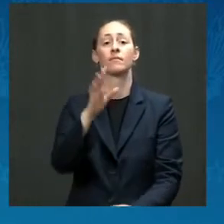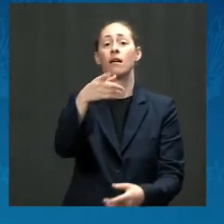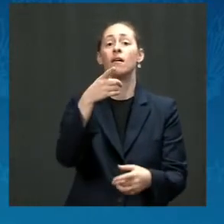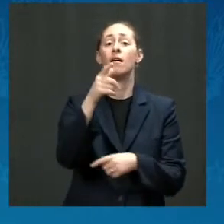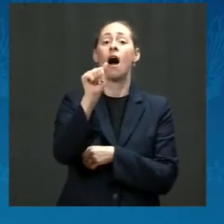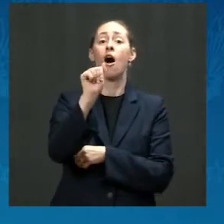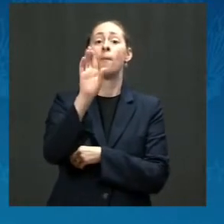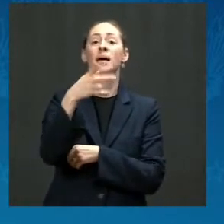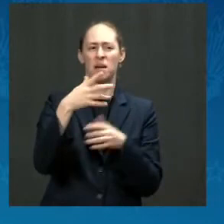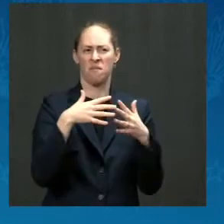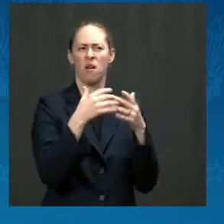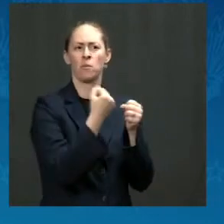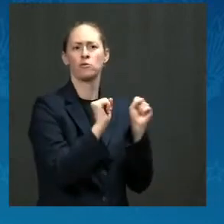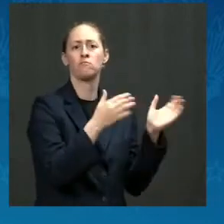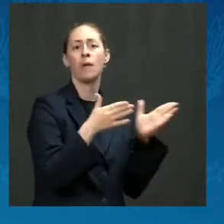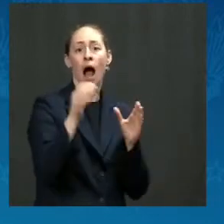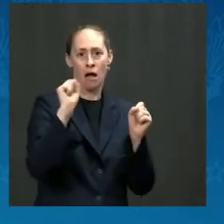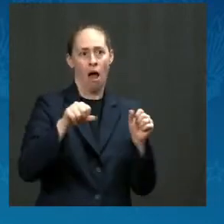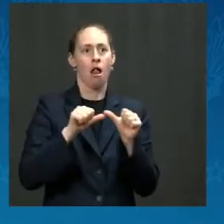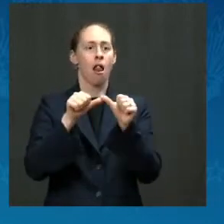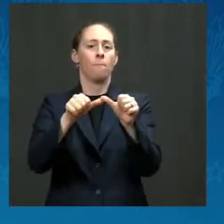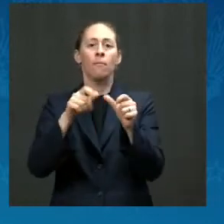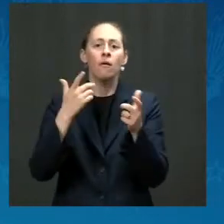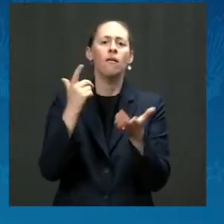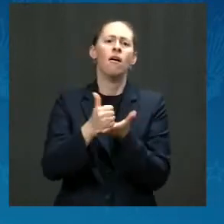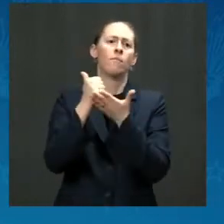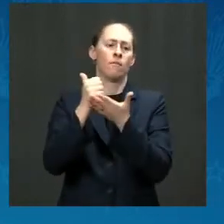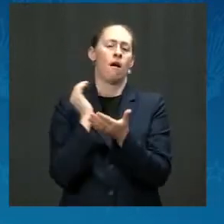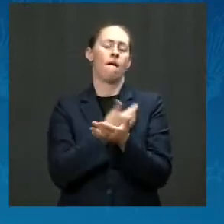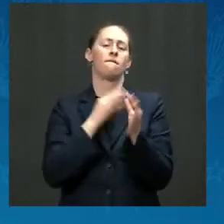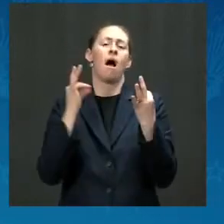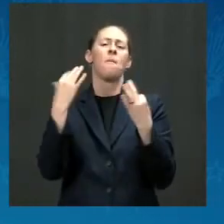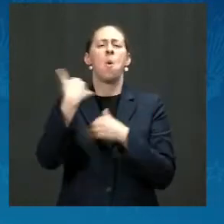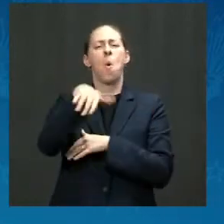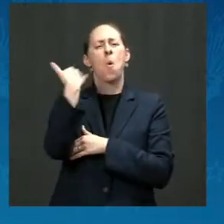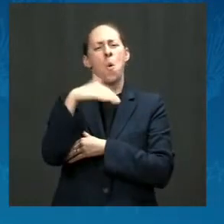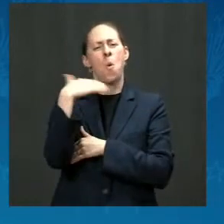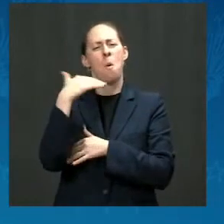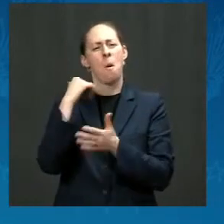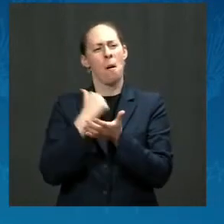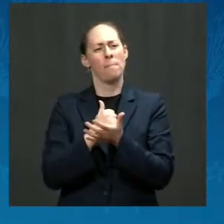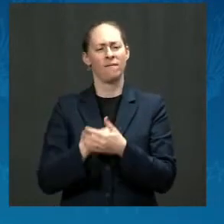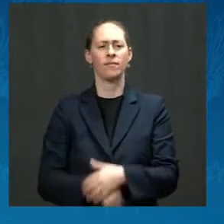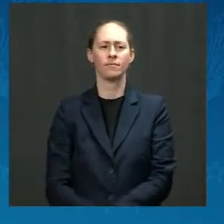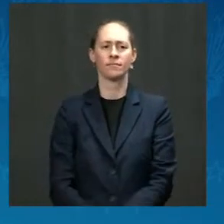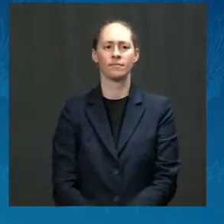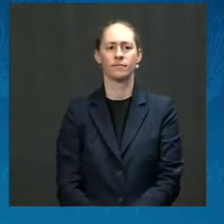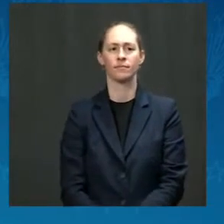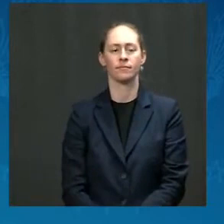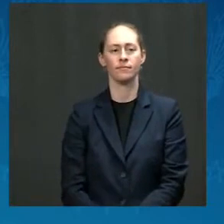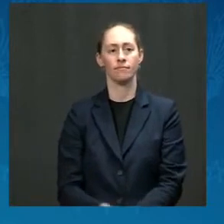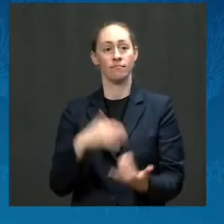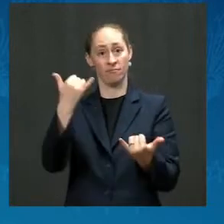lot. My health insurance now costs $600 less a month.